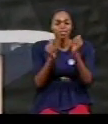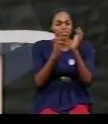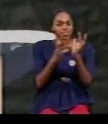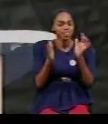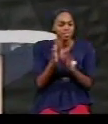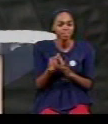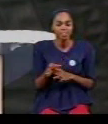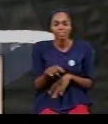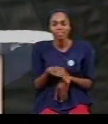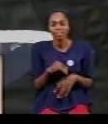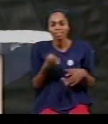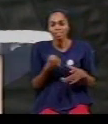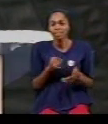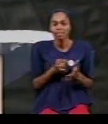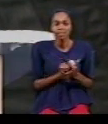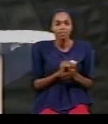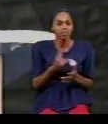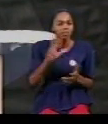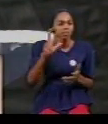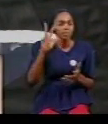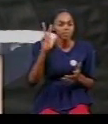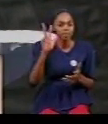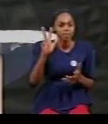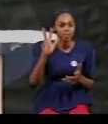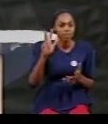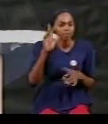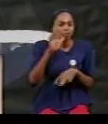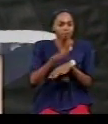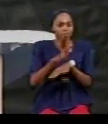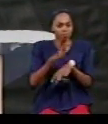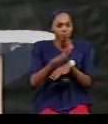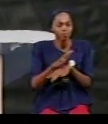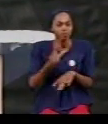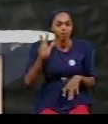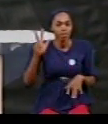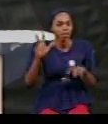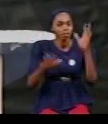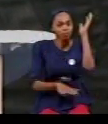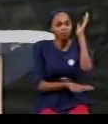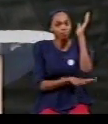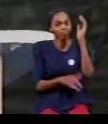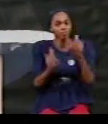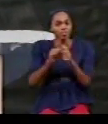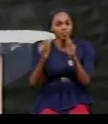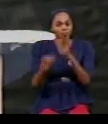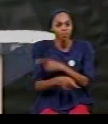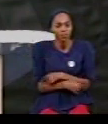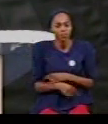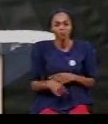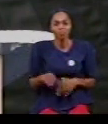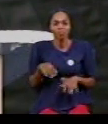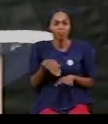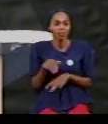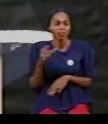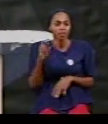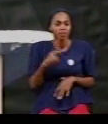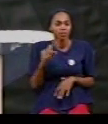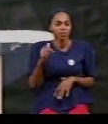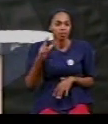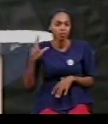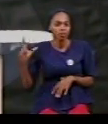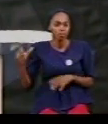this crusade. And it holds in one of the halls within these premises. It's just on my own left-hand side,